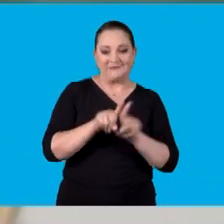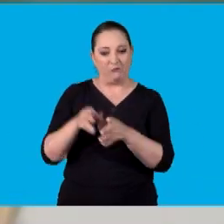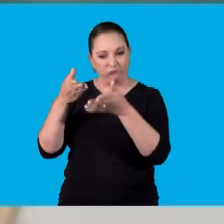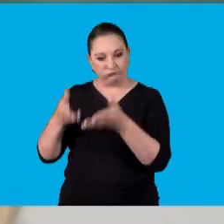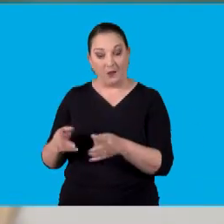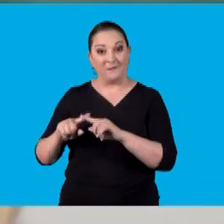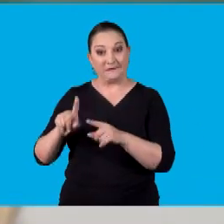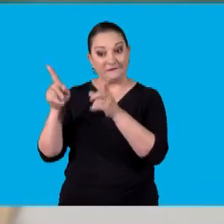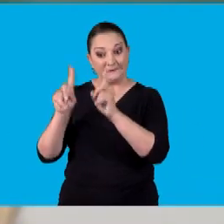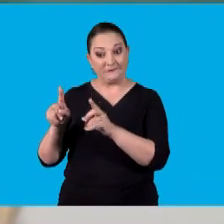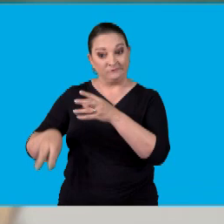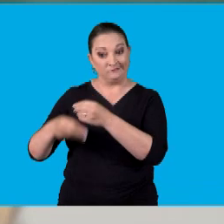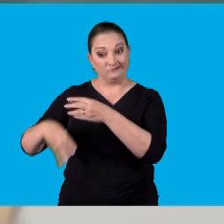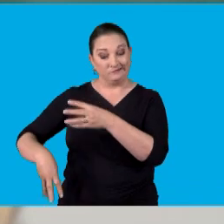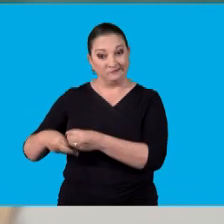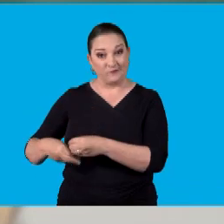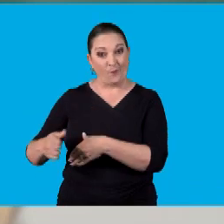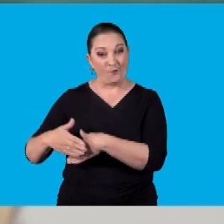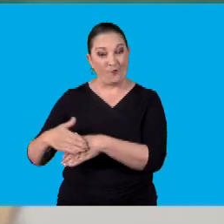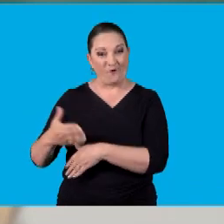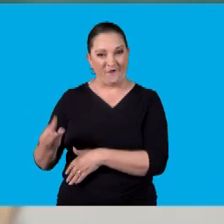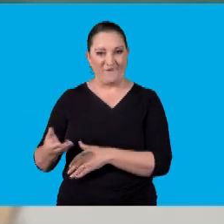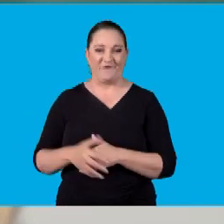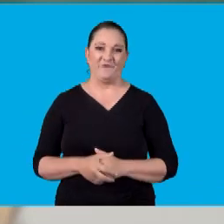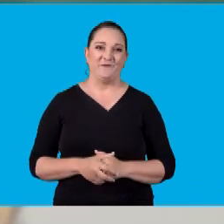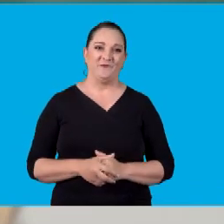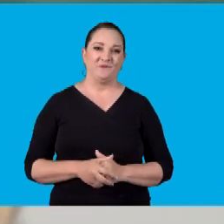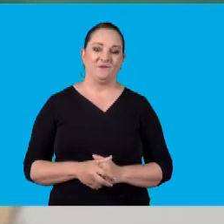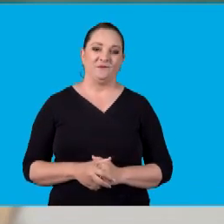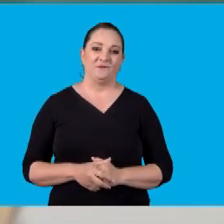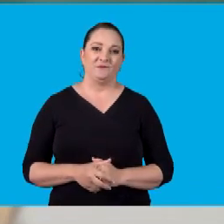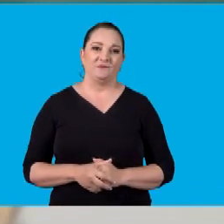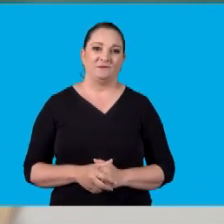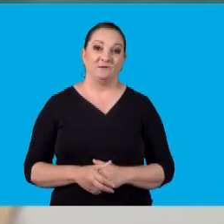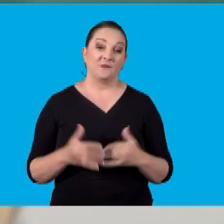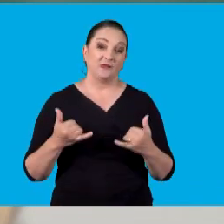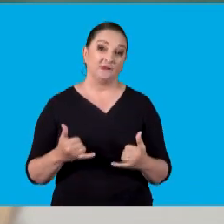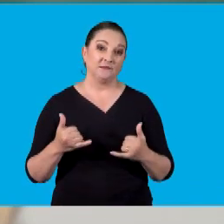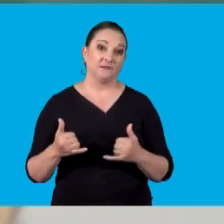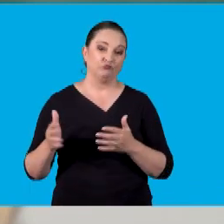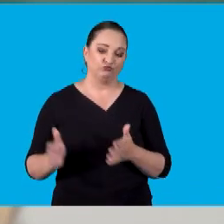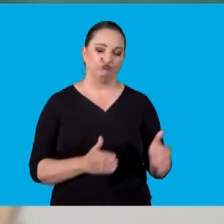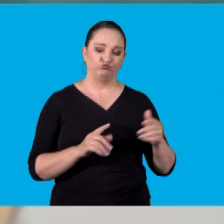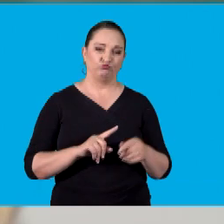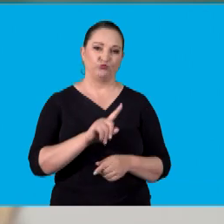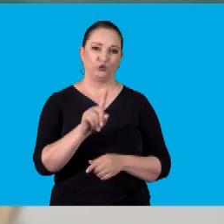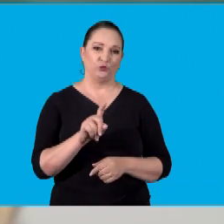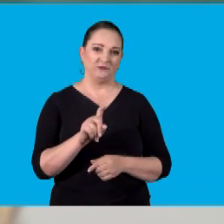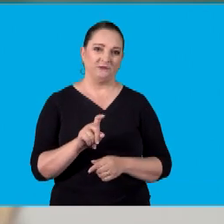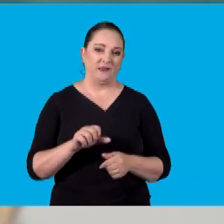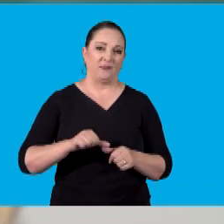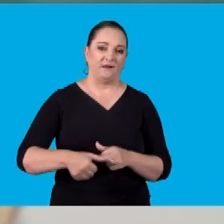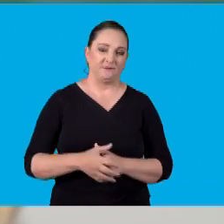It's just that a rhombus has more properties that make it special. Let's move on to the next